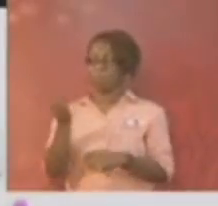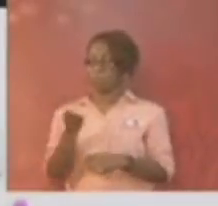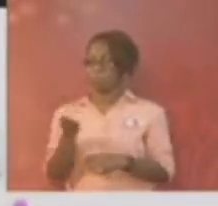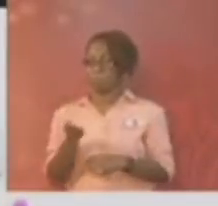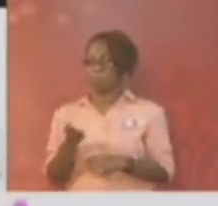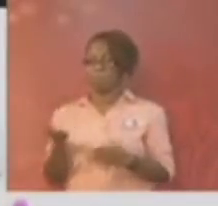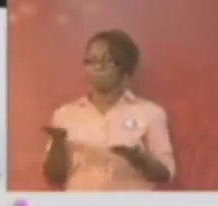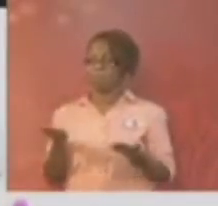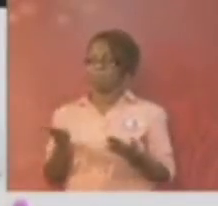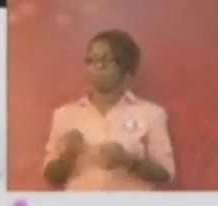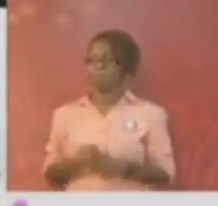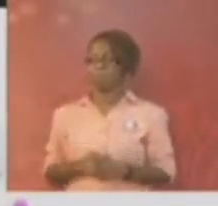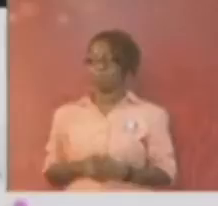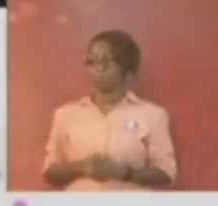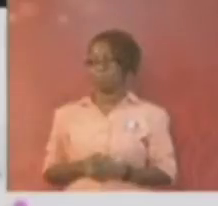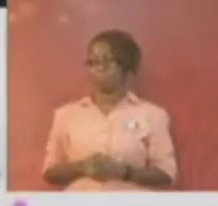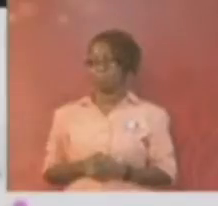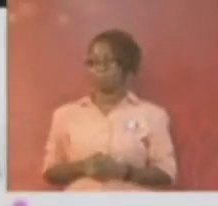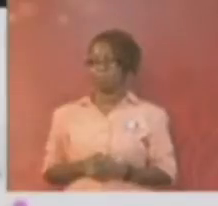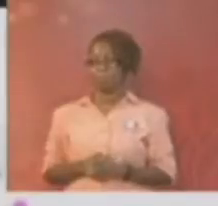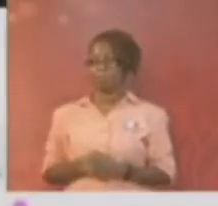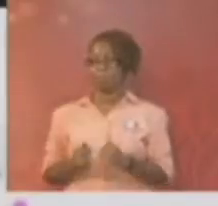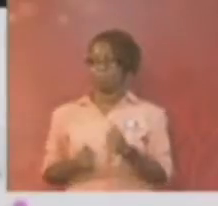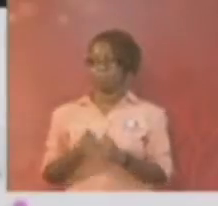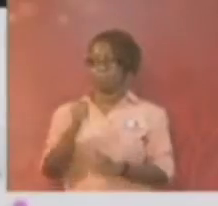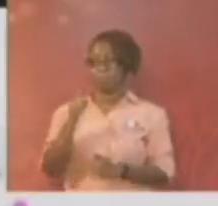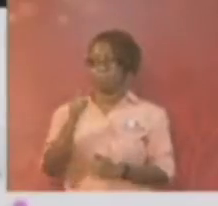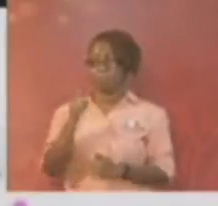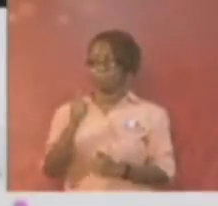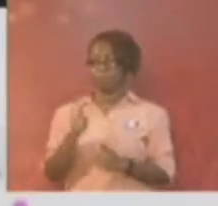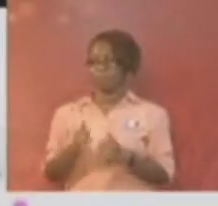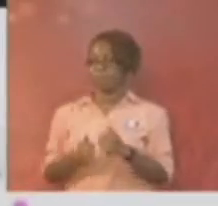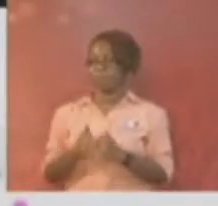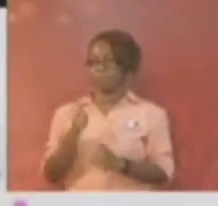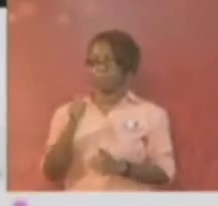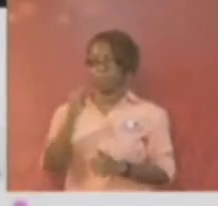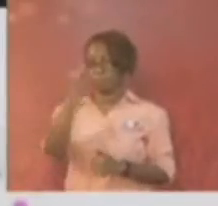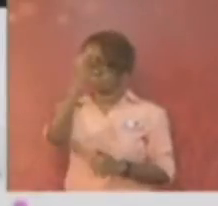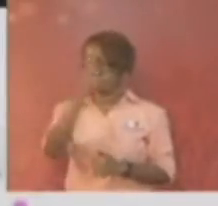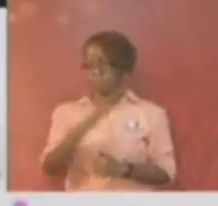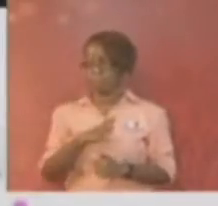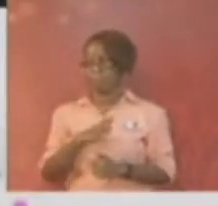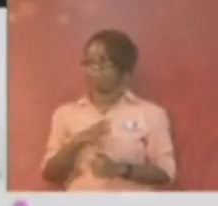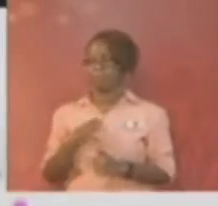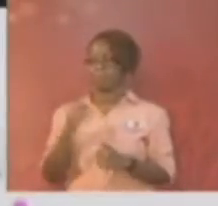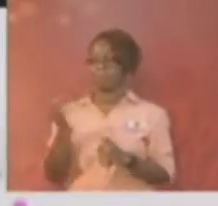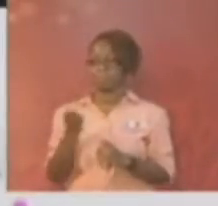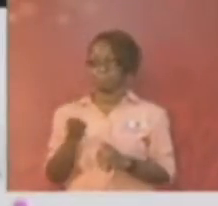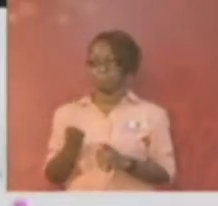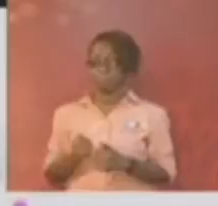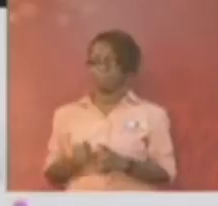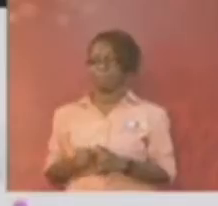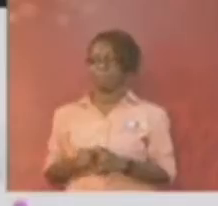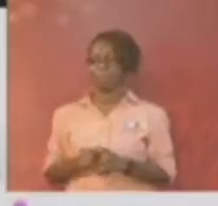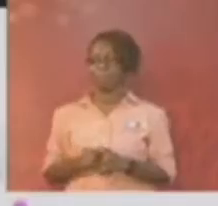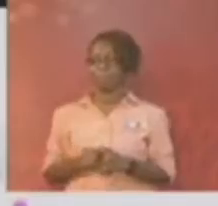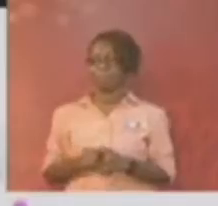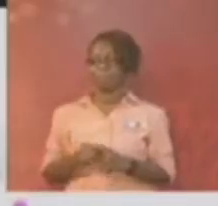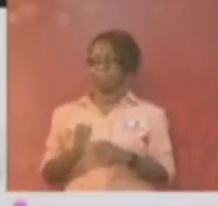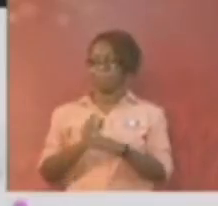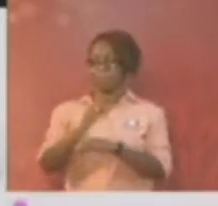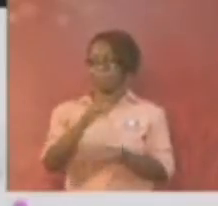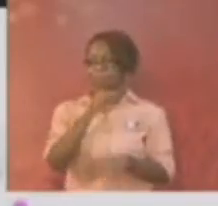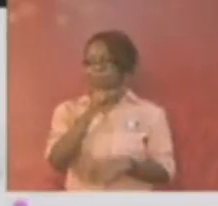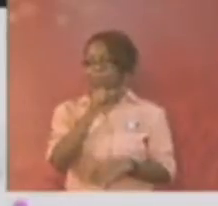where we have basically 75 to 25, 75% males to 25% females, with the over 60 age group